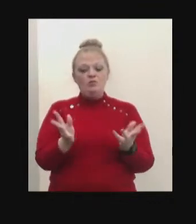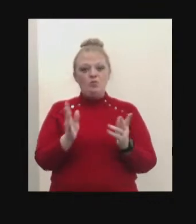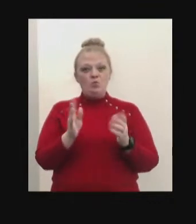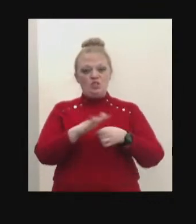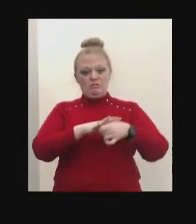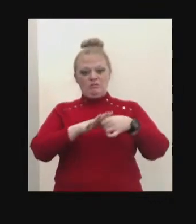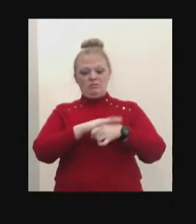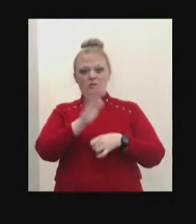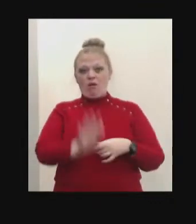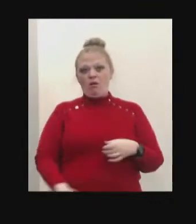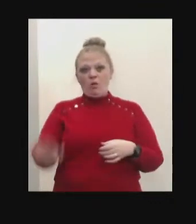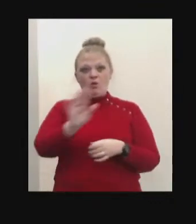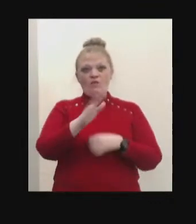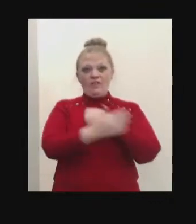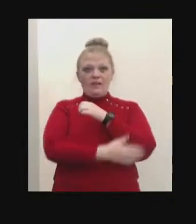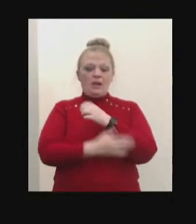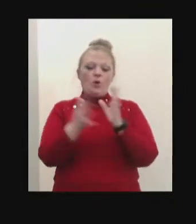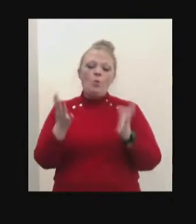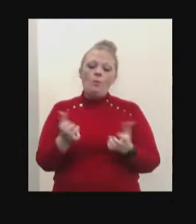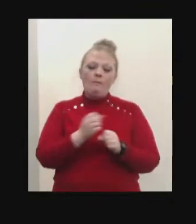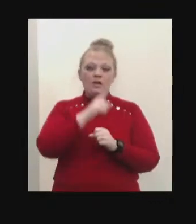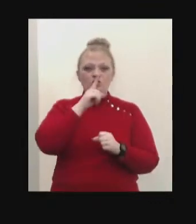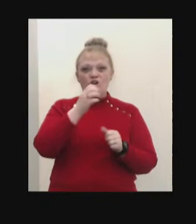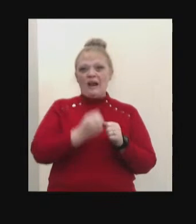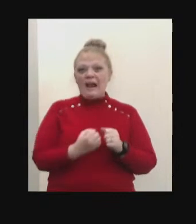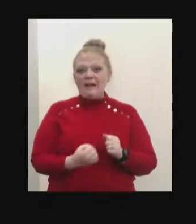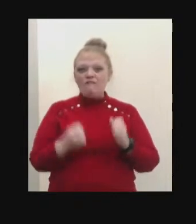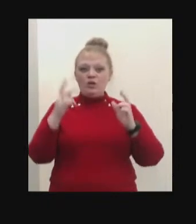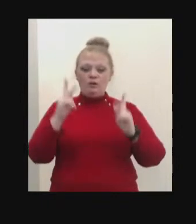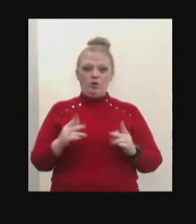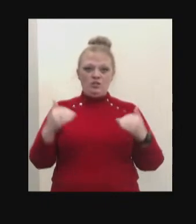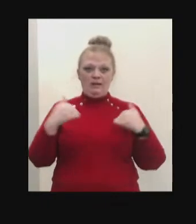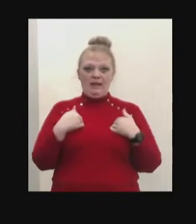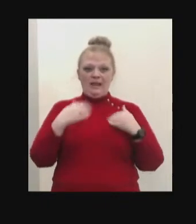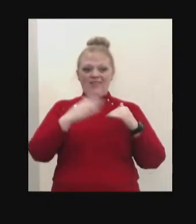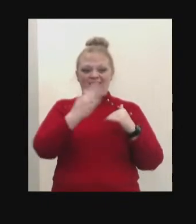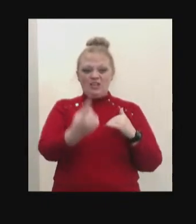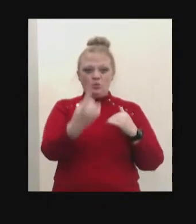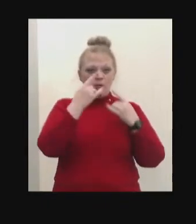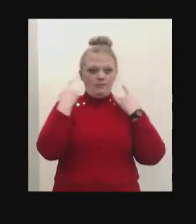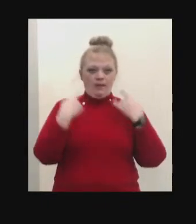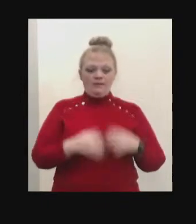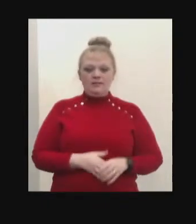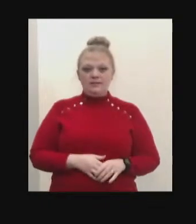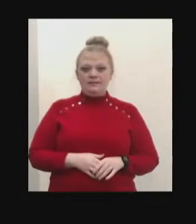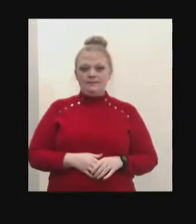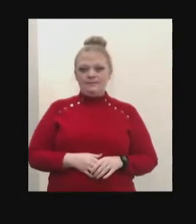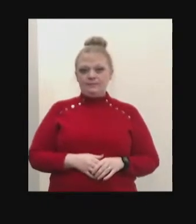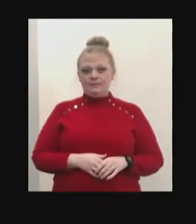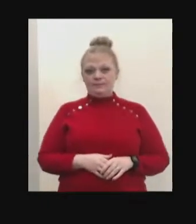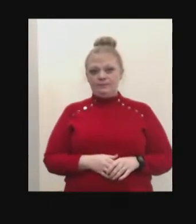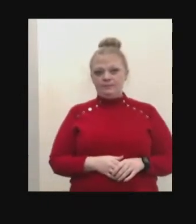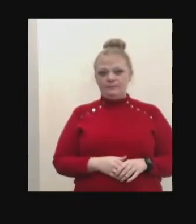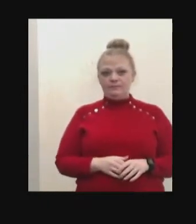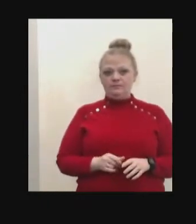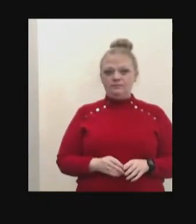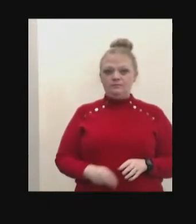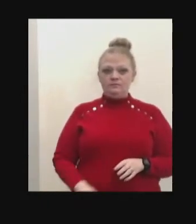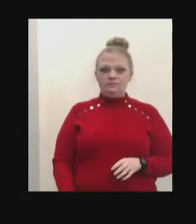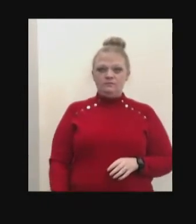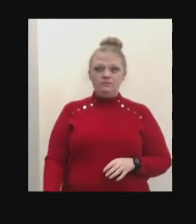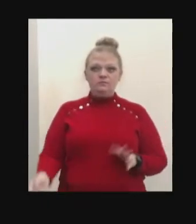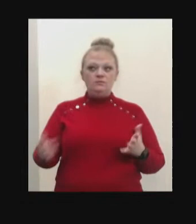county. We want to make sure that every single person has at least one mask. So, as we said